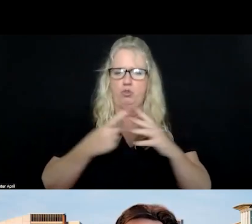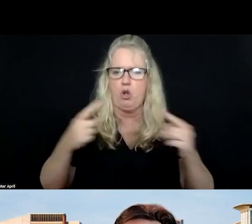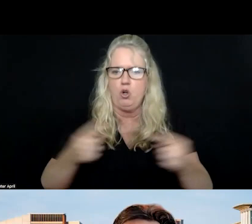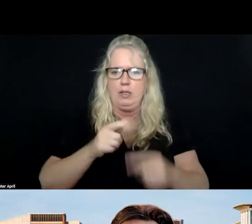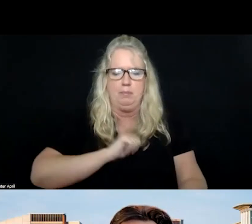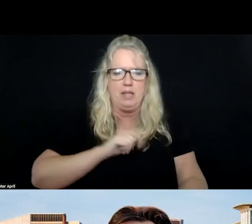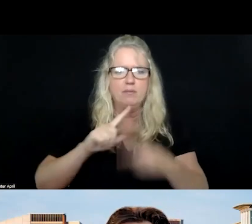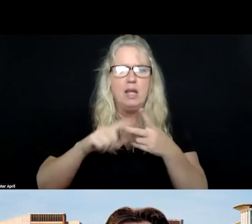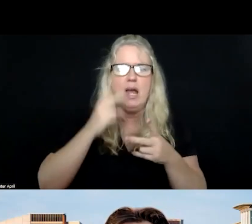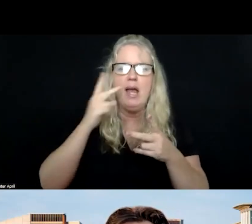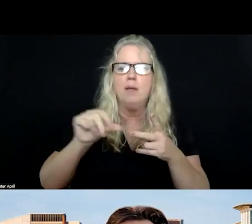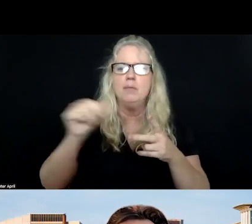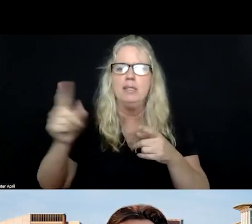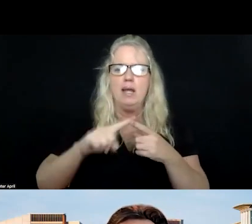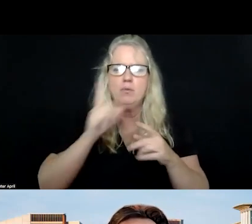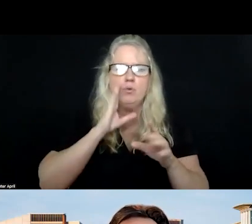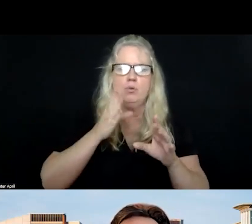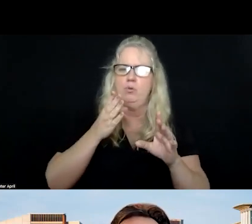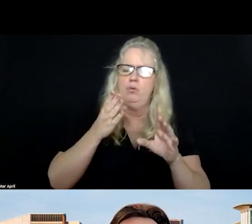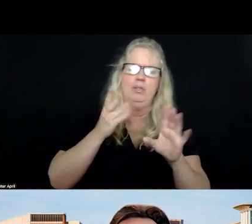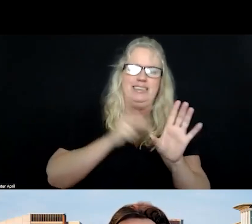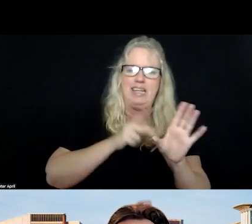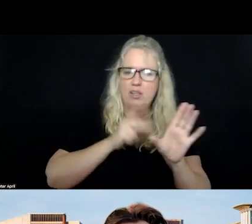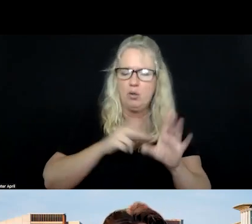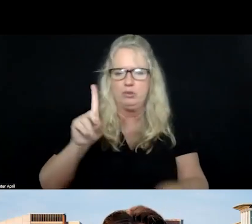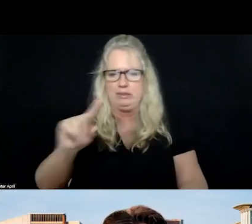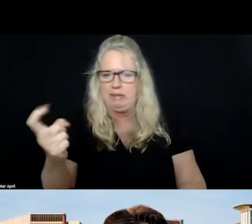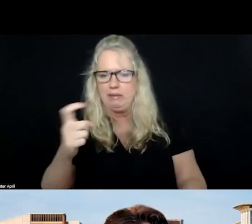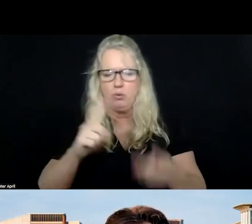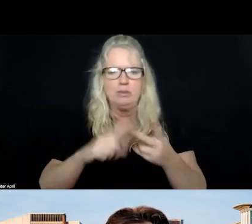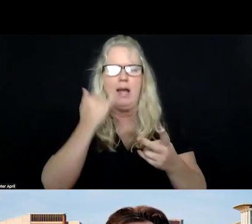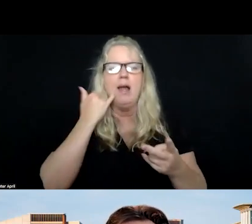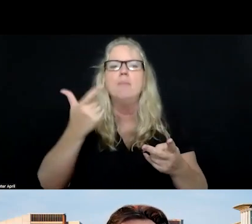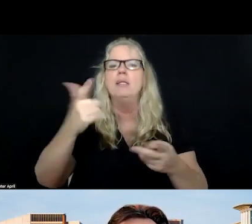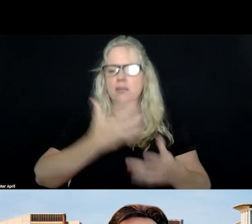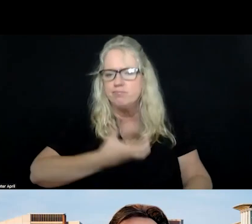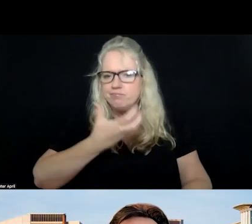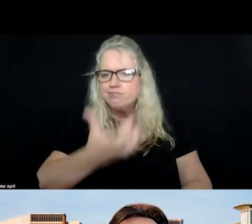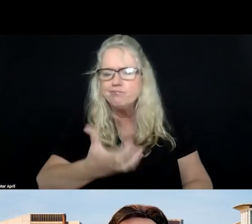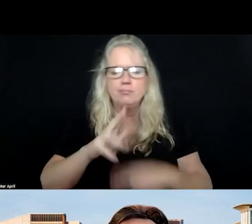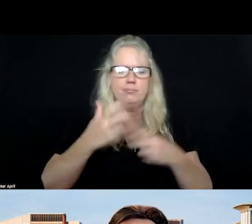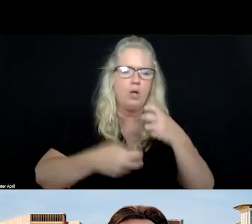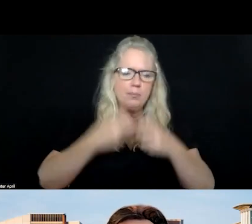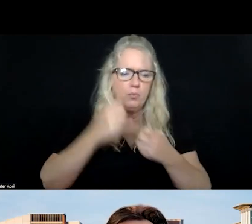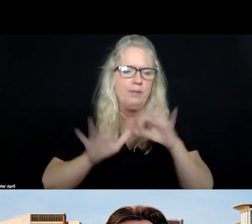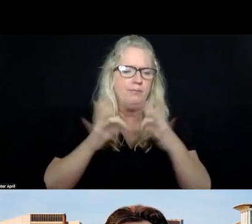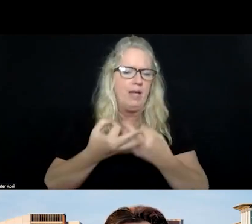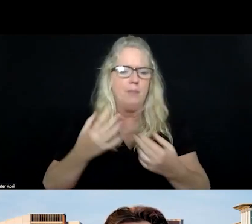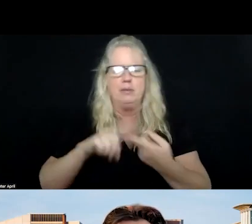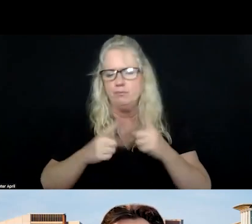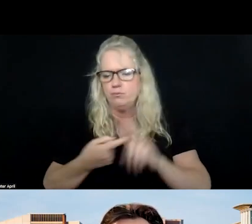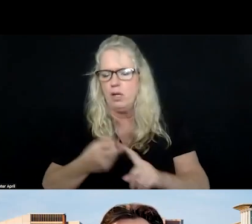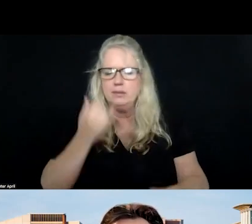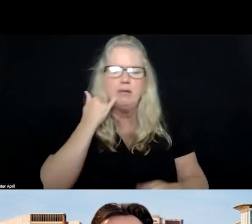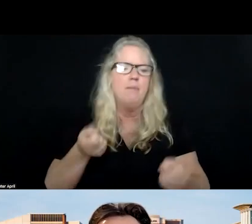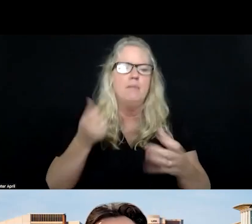had psychological diagnoses? How many shared concerns with family or friends? How many had risk factors for